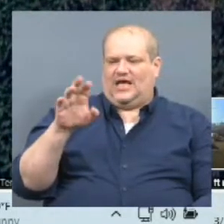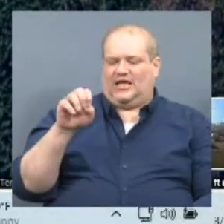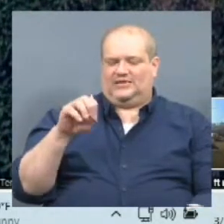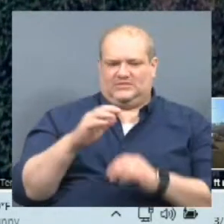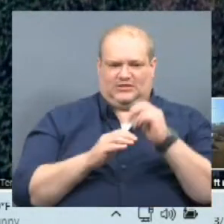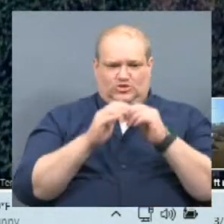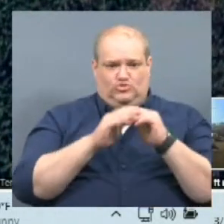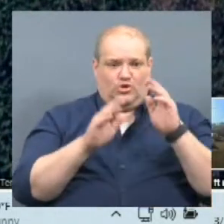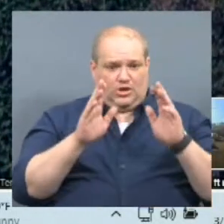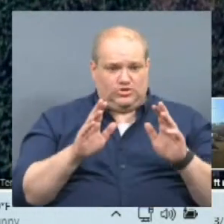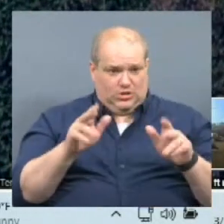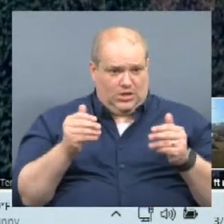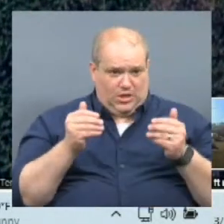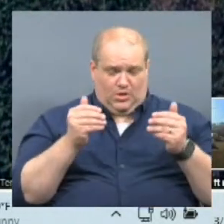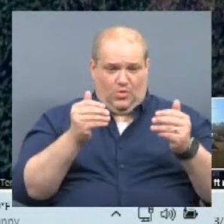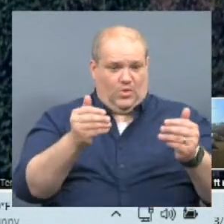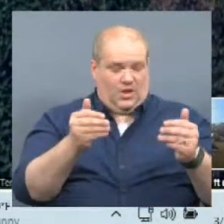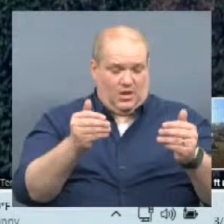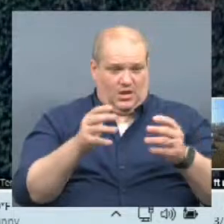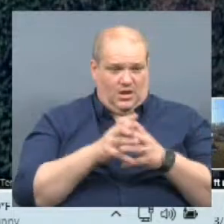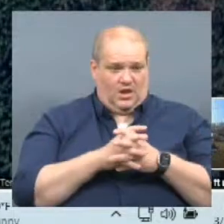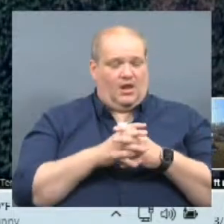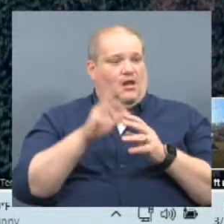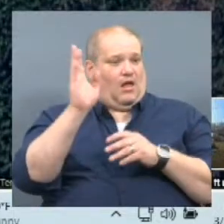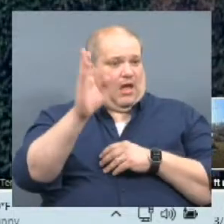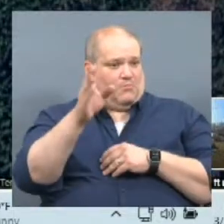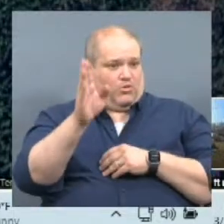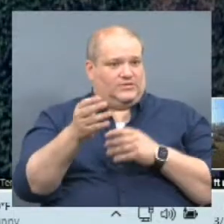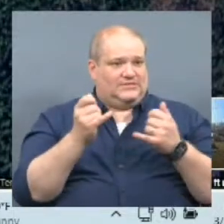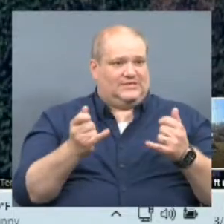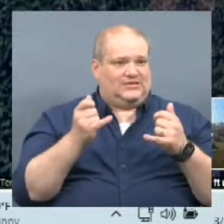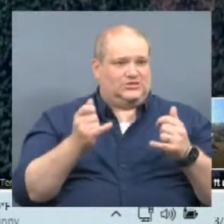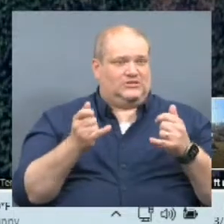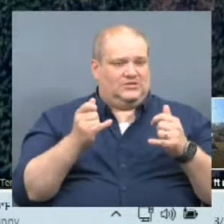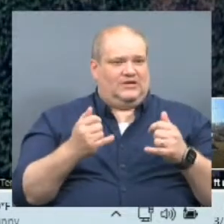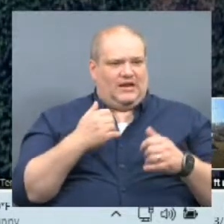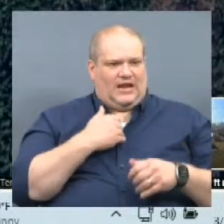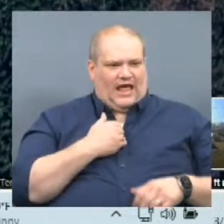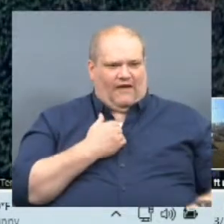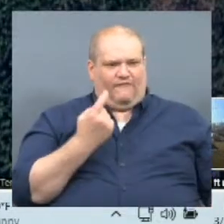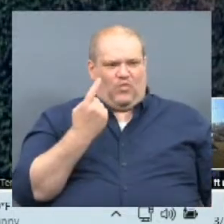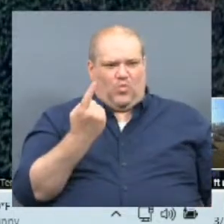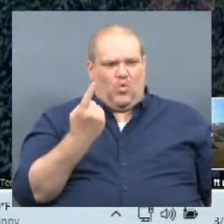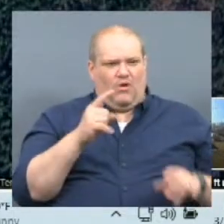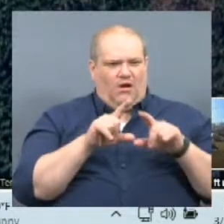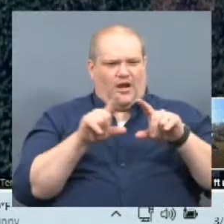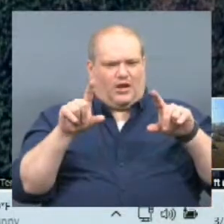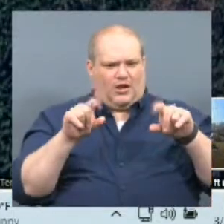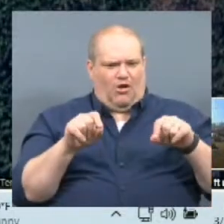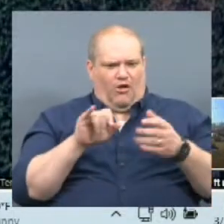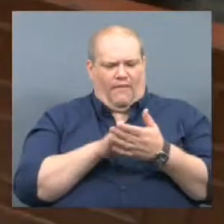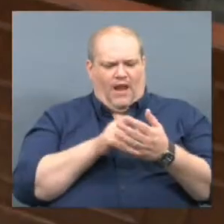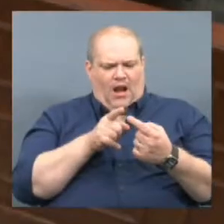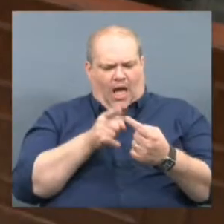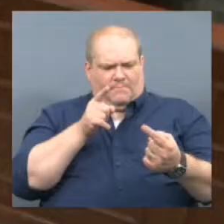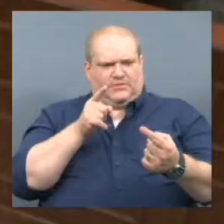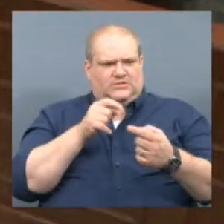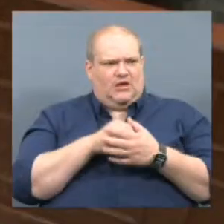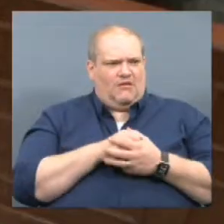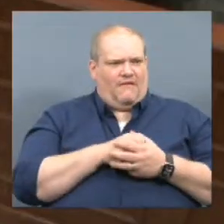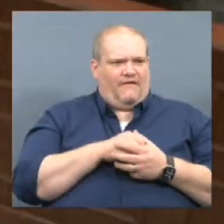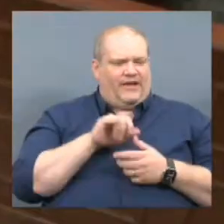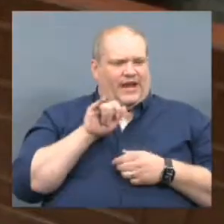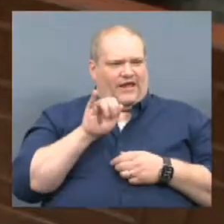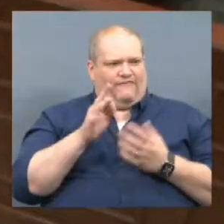you are more than welcome to make your presentation now. There is one card that's in opposition. If you